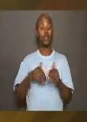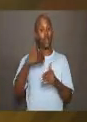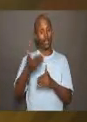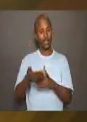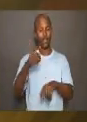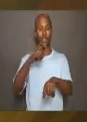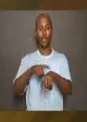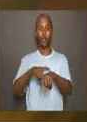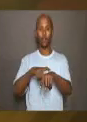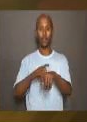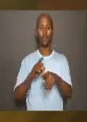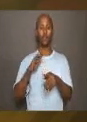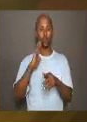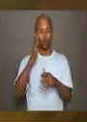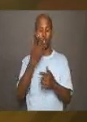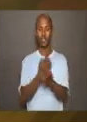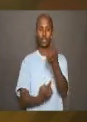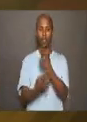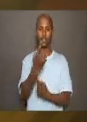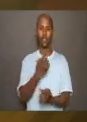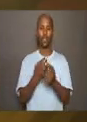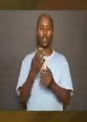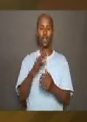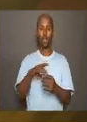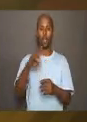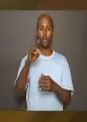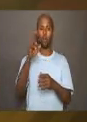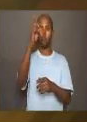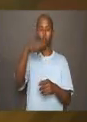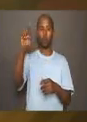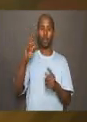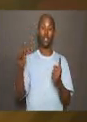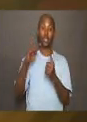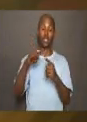centers. Next time, we will discuss